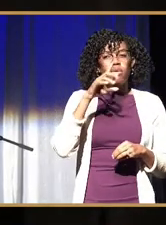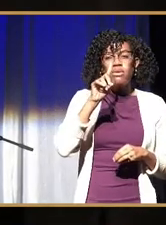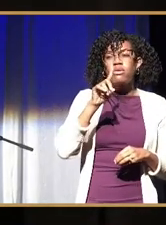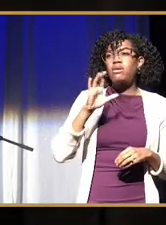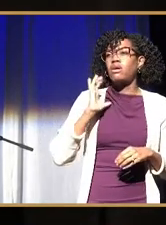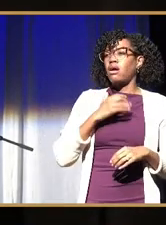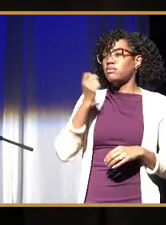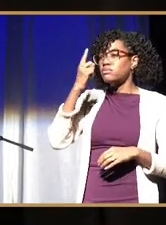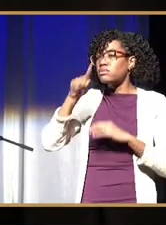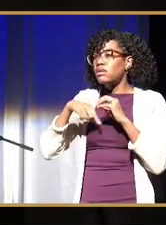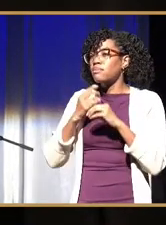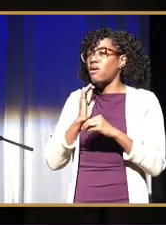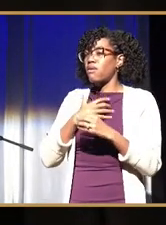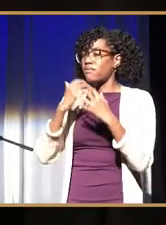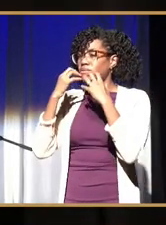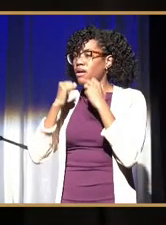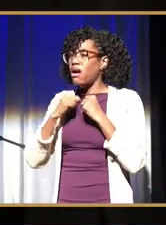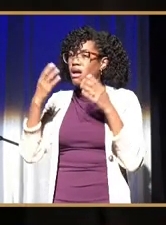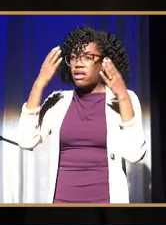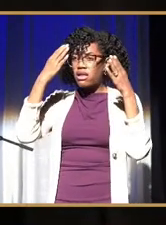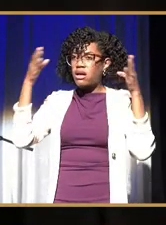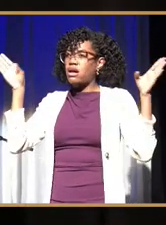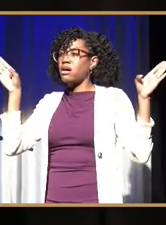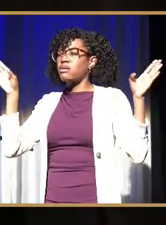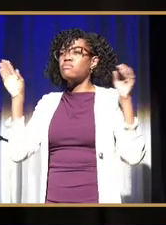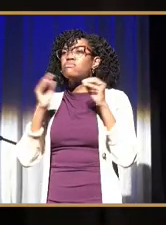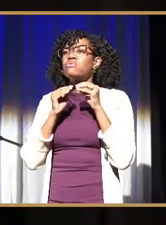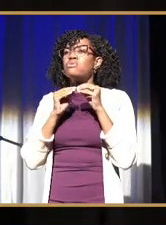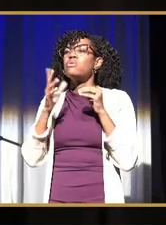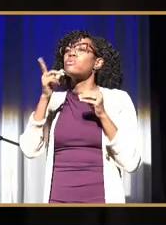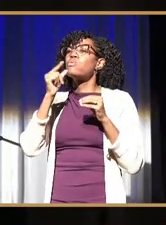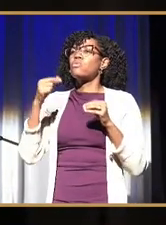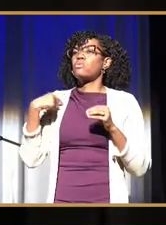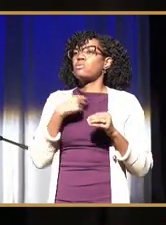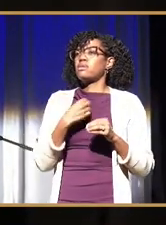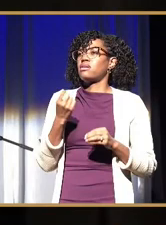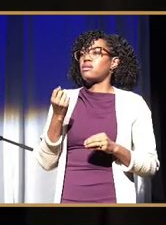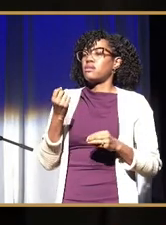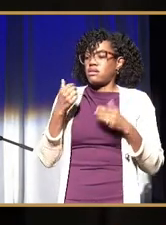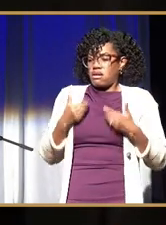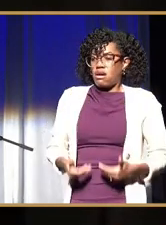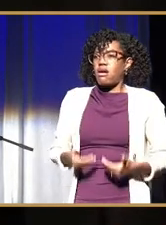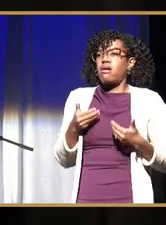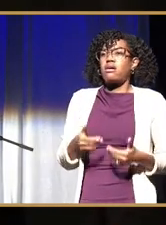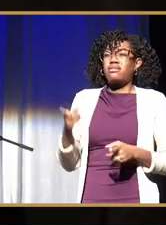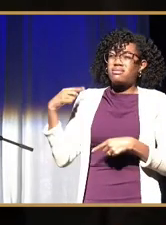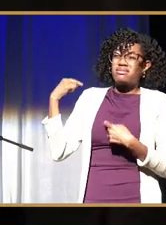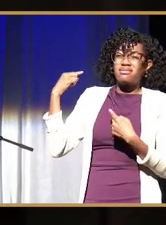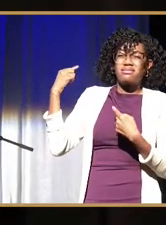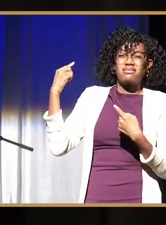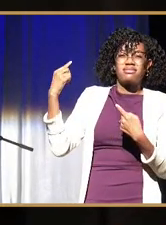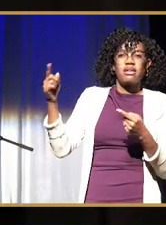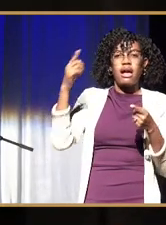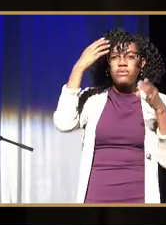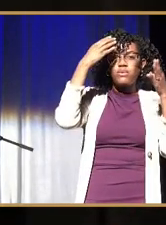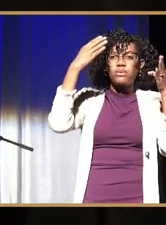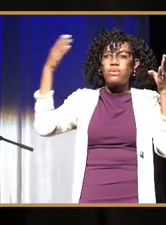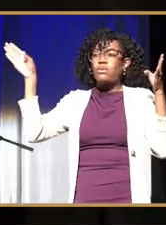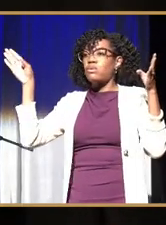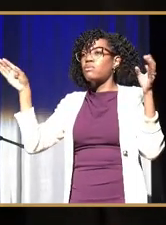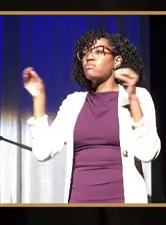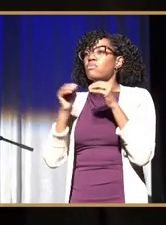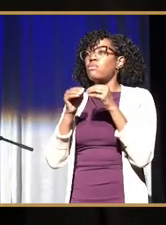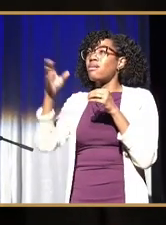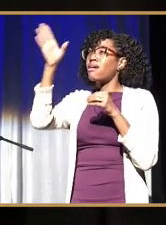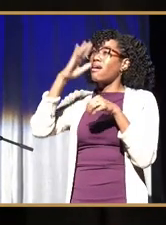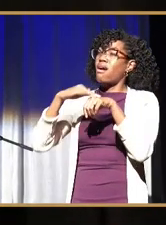understanding of our value, and stretch its understanding of who we are, who we have always been, and who God